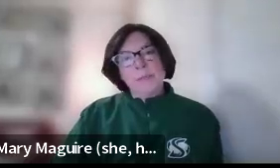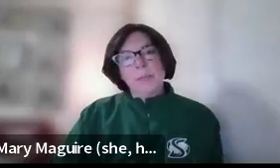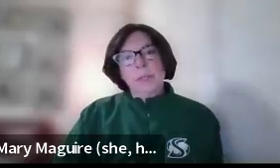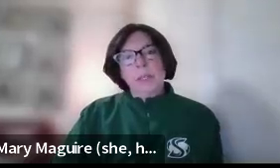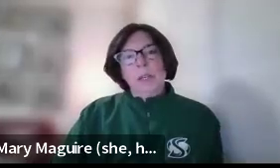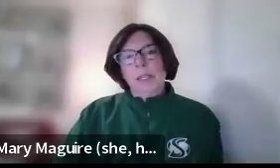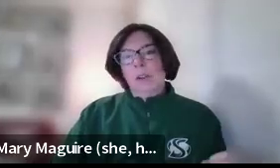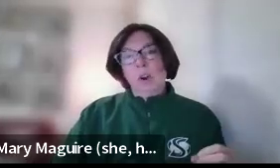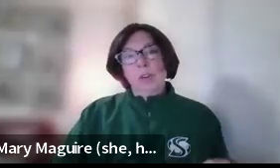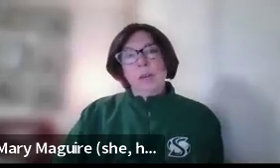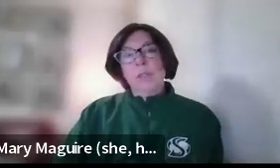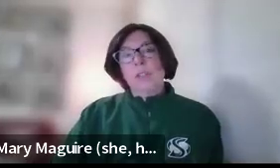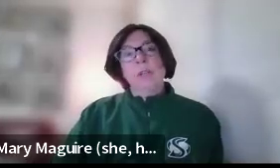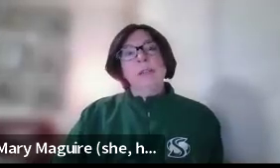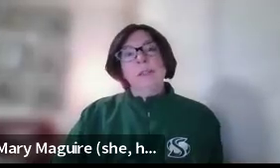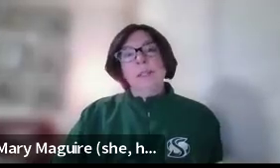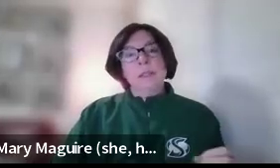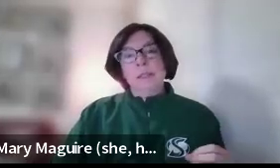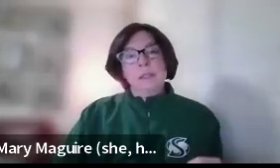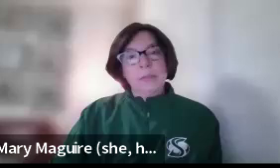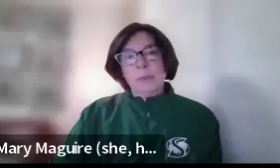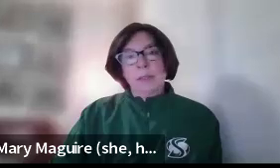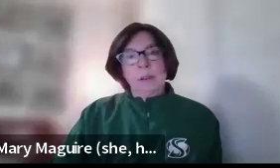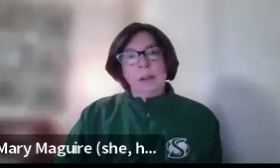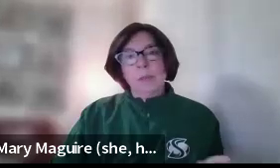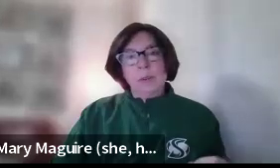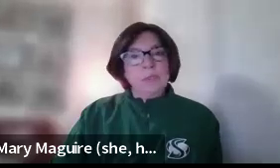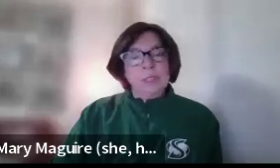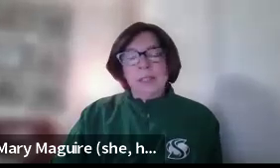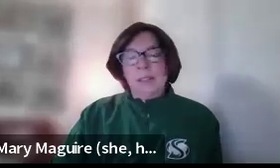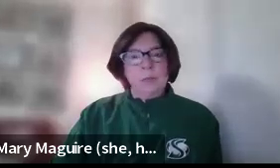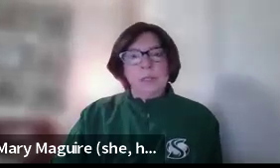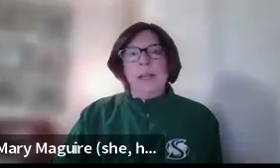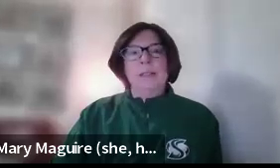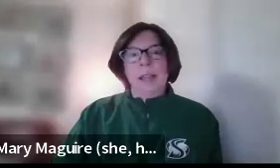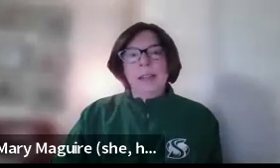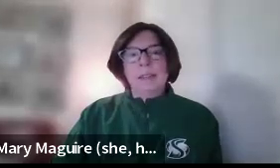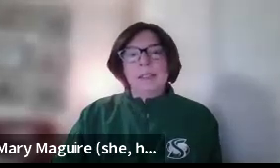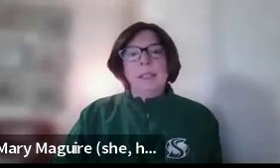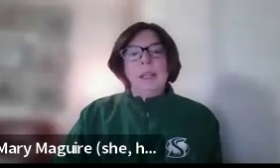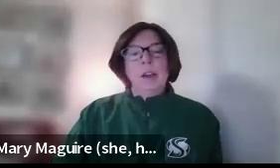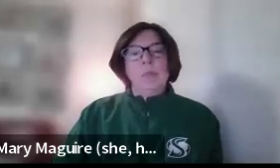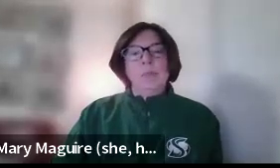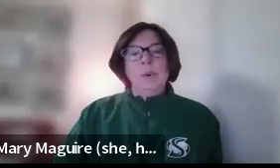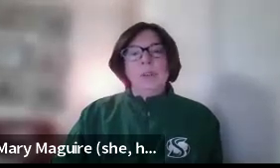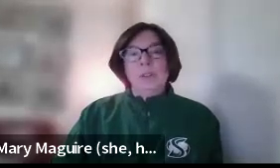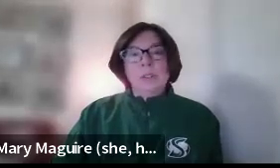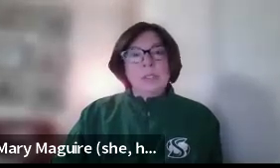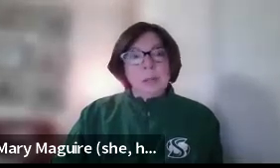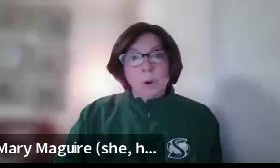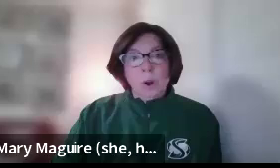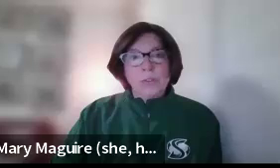post-COVID. It's a harder time to do it. This is not the best time. We fully realize that.